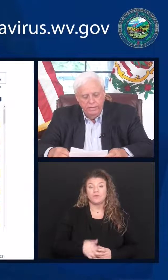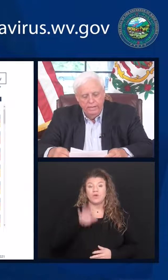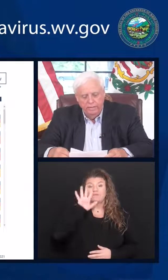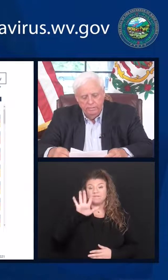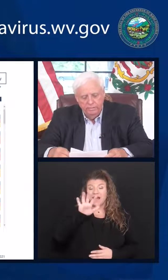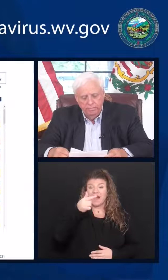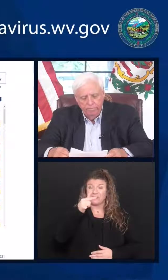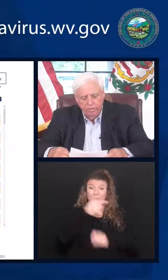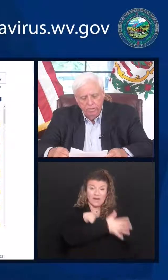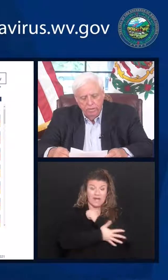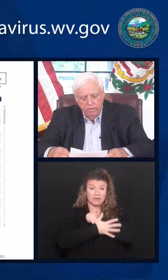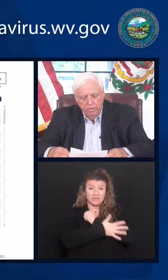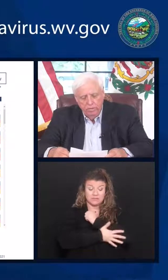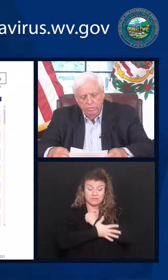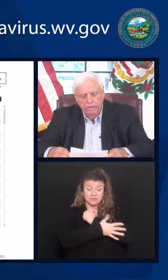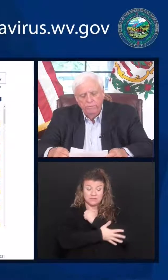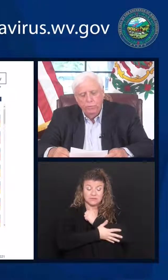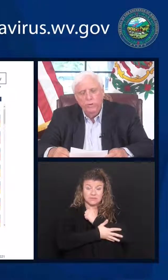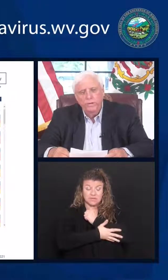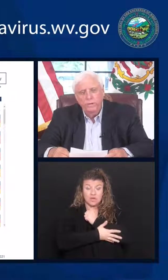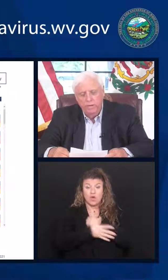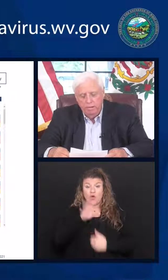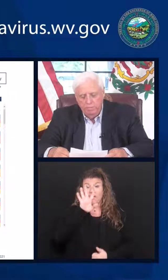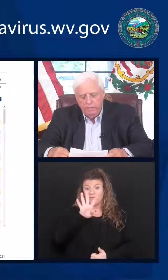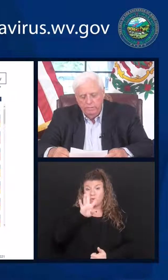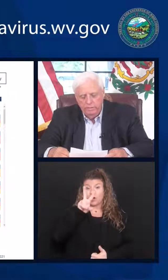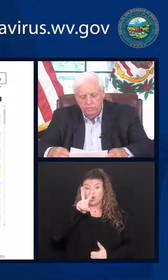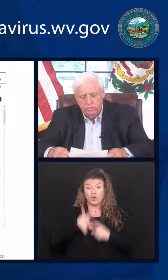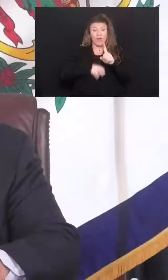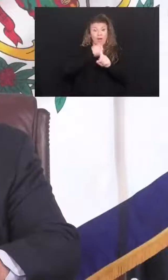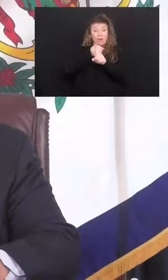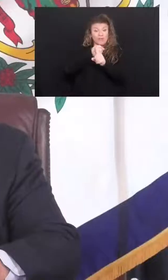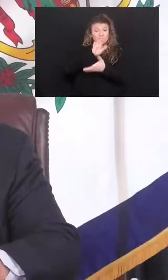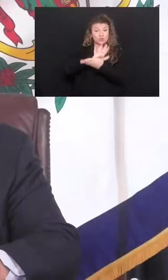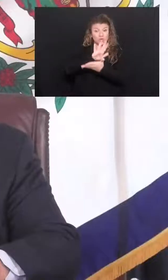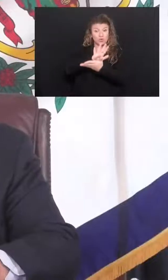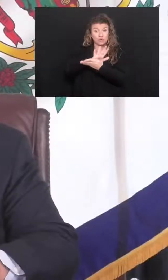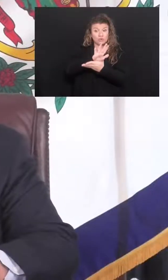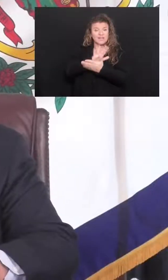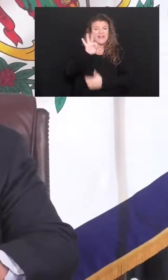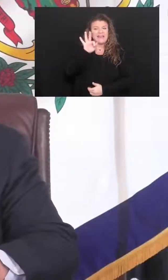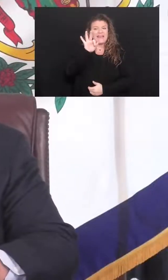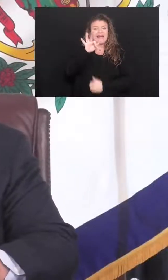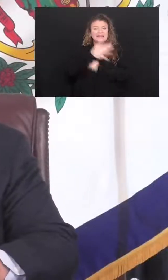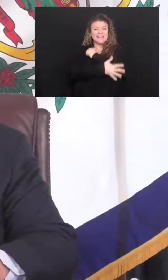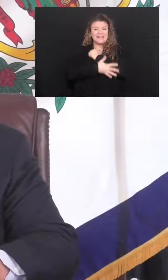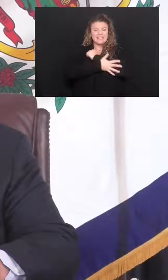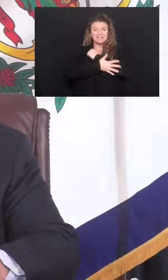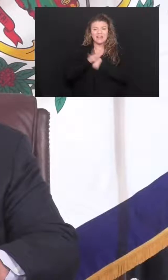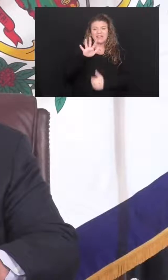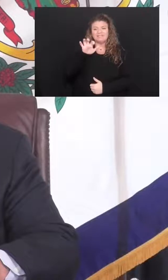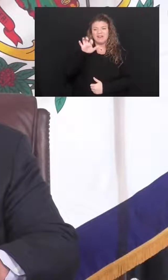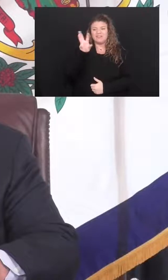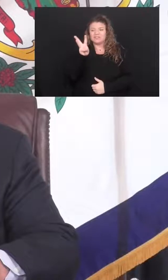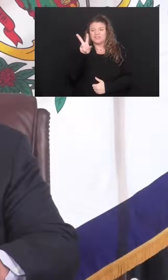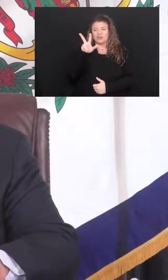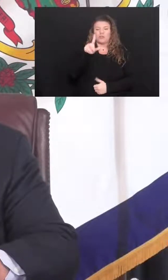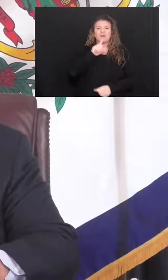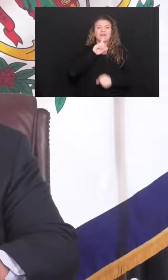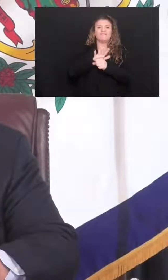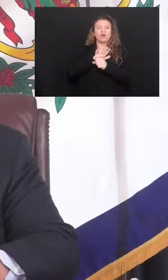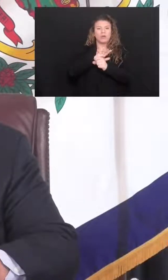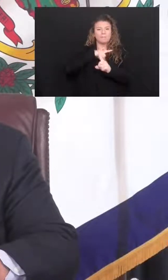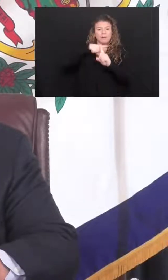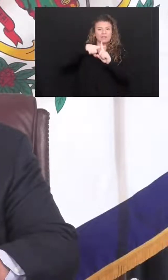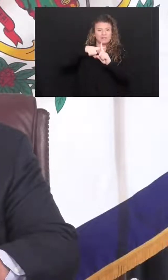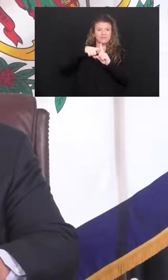green counties. We've got 42 outbreaks in our schools in 19 counties, 563 confirmed